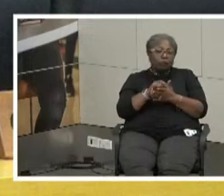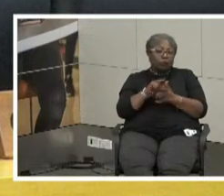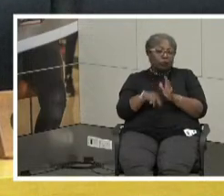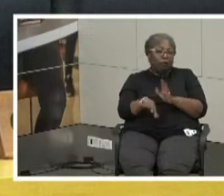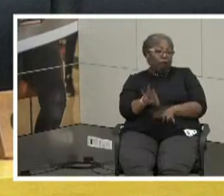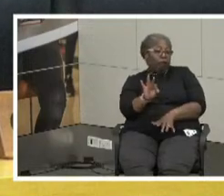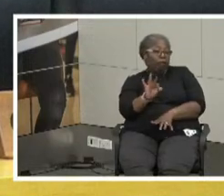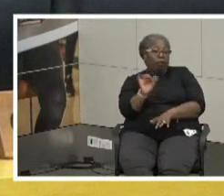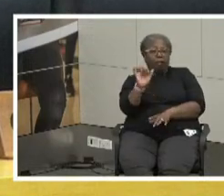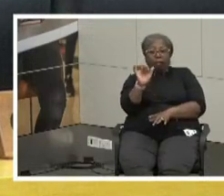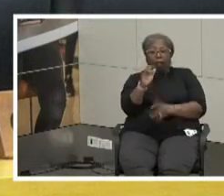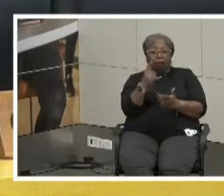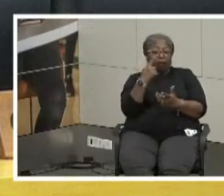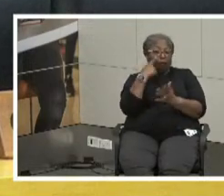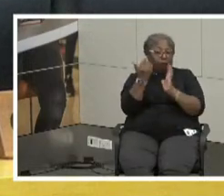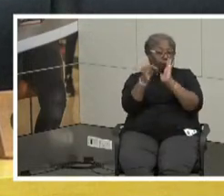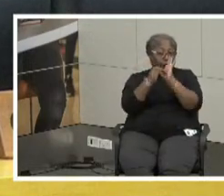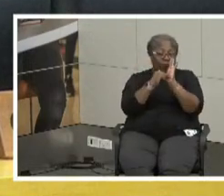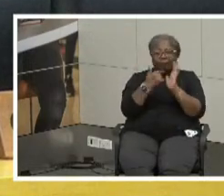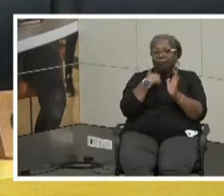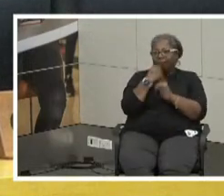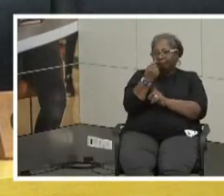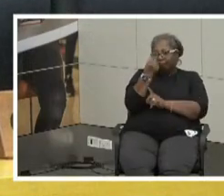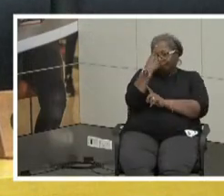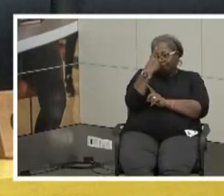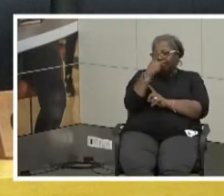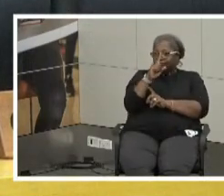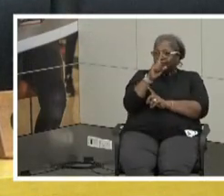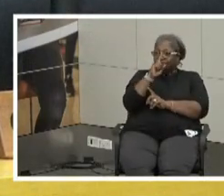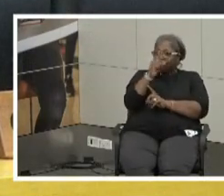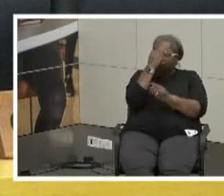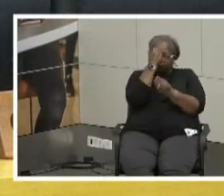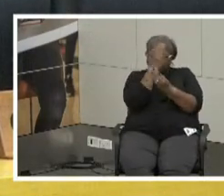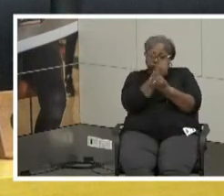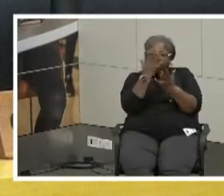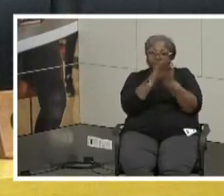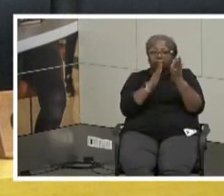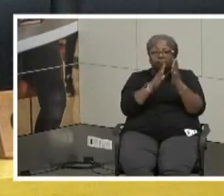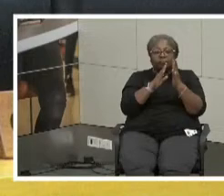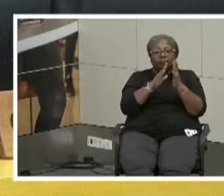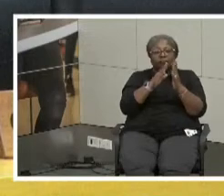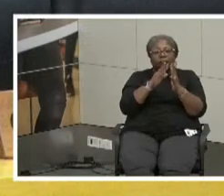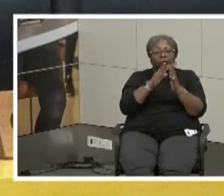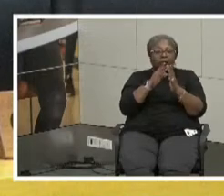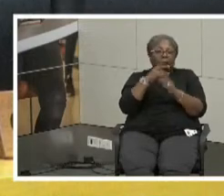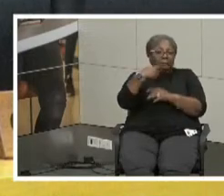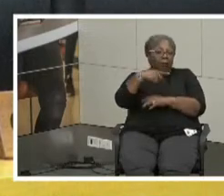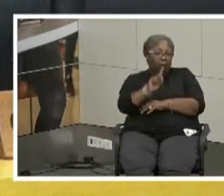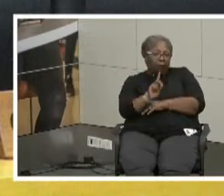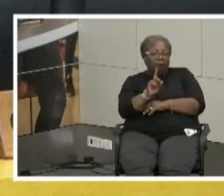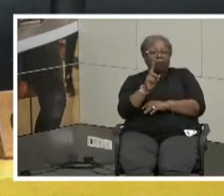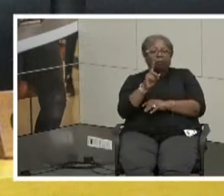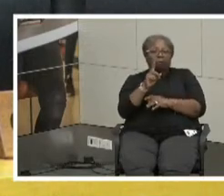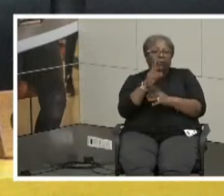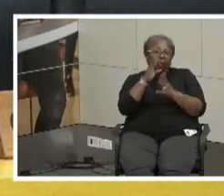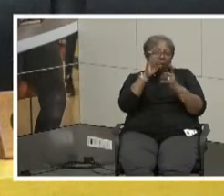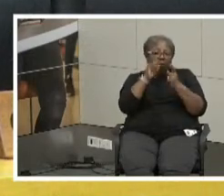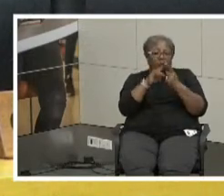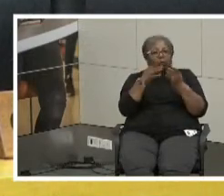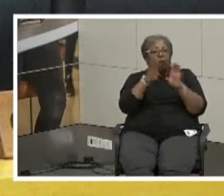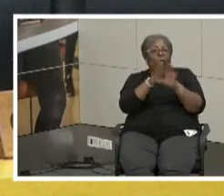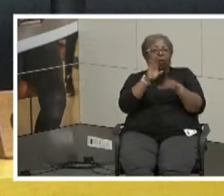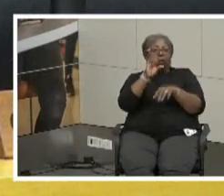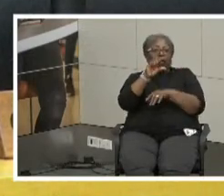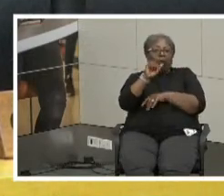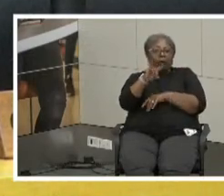found like um and again I understand this informed some of the professional development which is great so that we can close the gaps but what were the persistent or